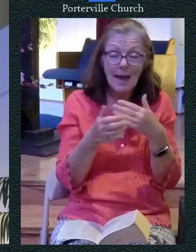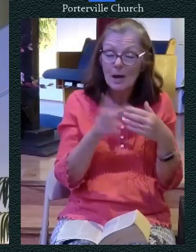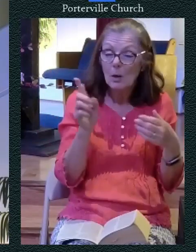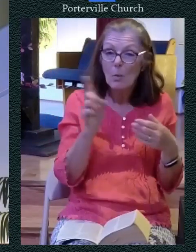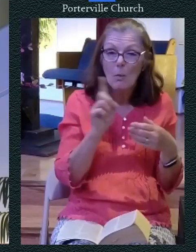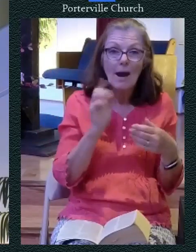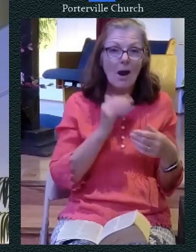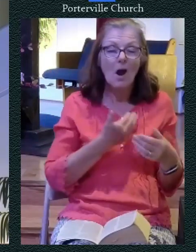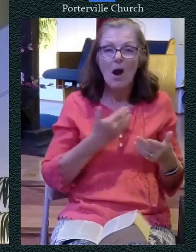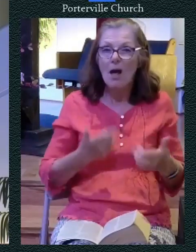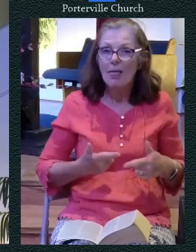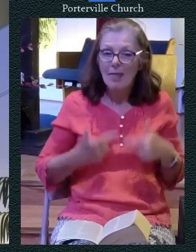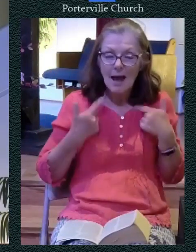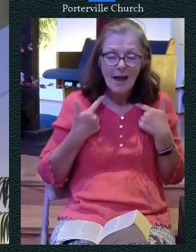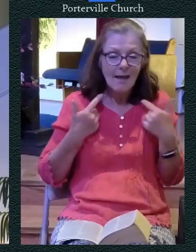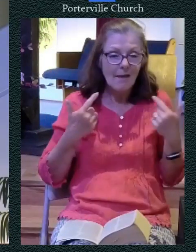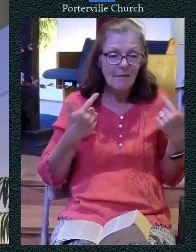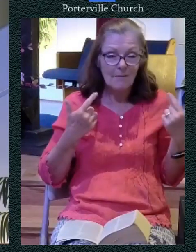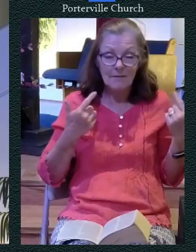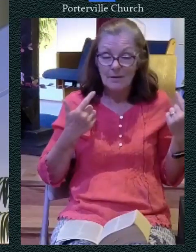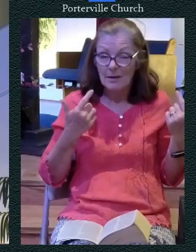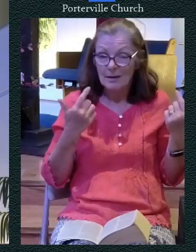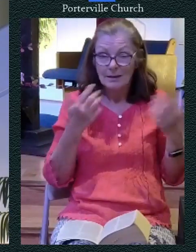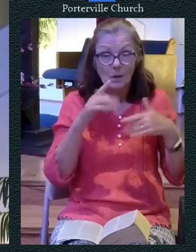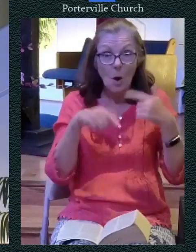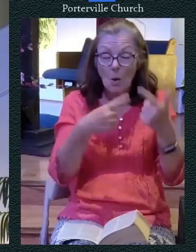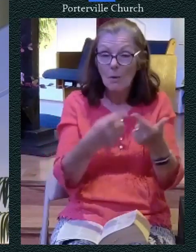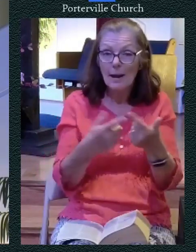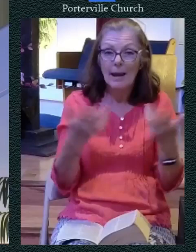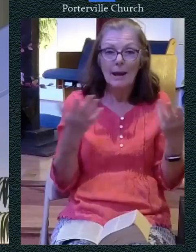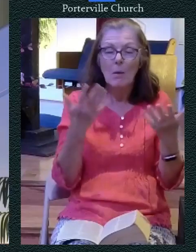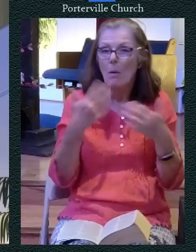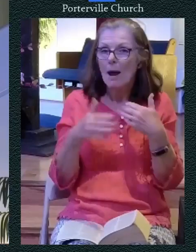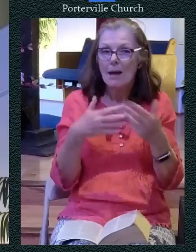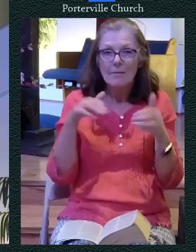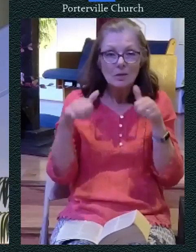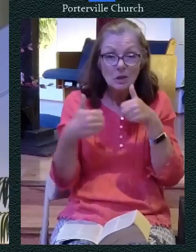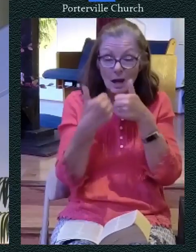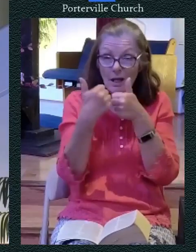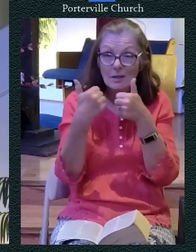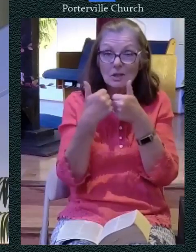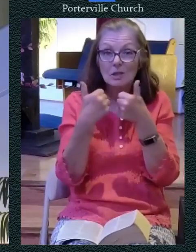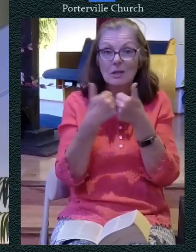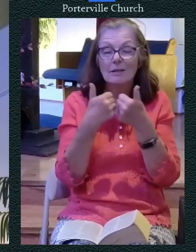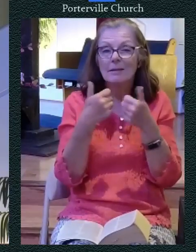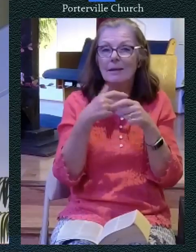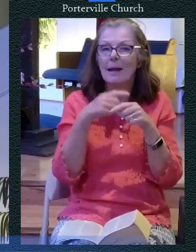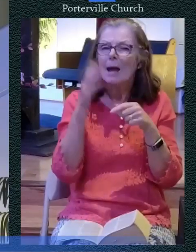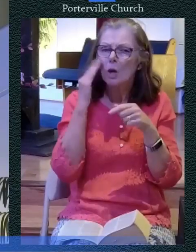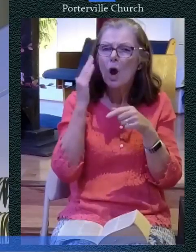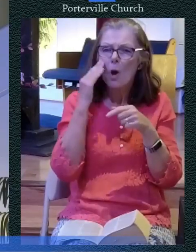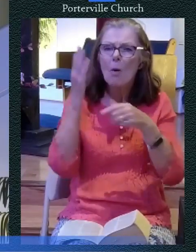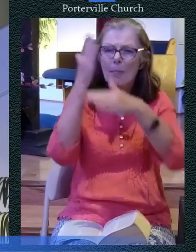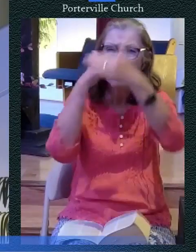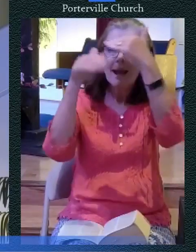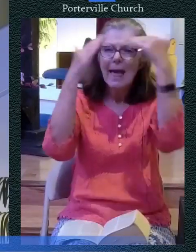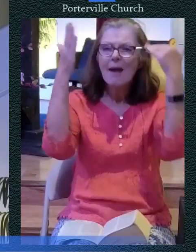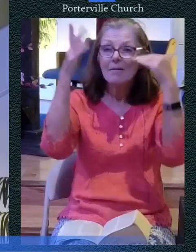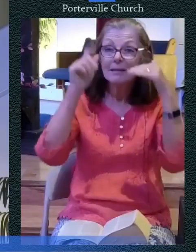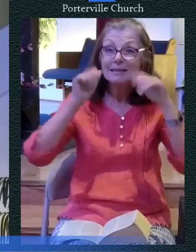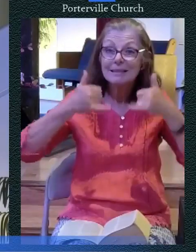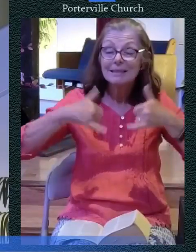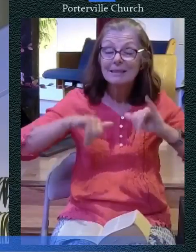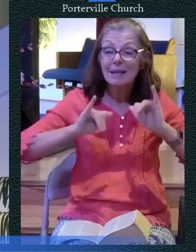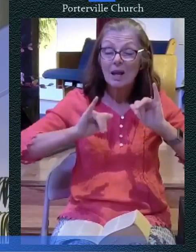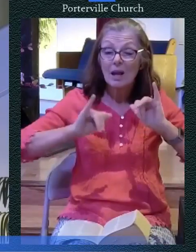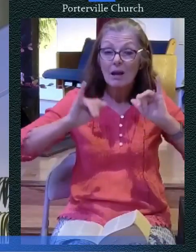matter what challenges we face. We've noticed that heaven is moving, heaven is engaged. We can expect that